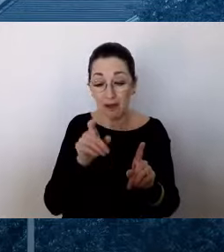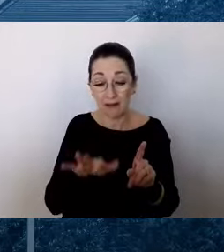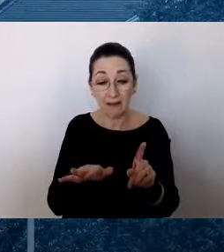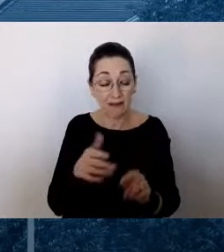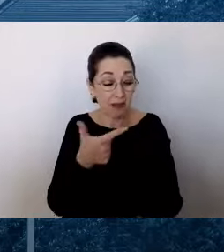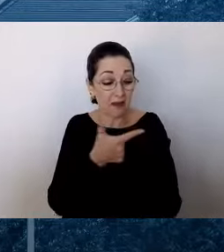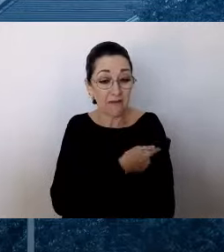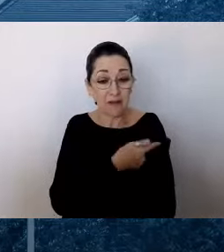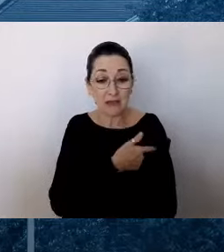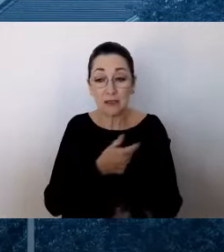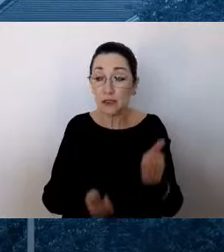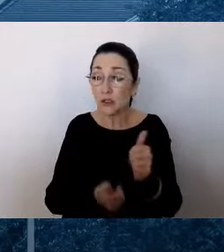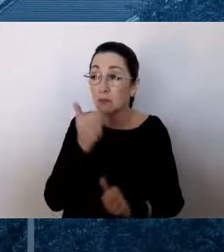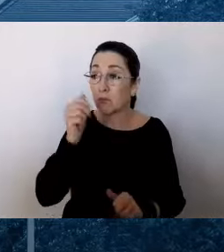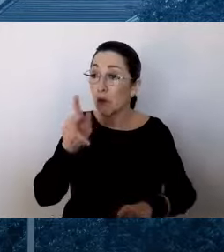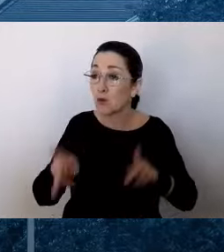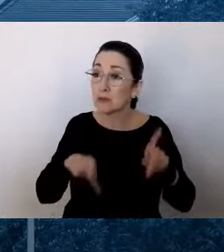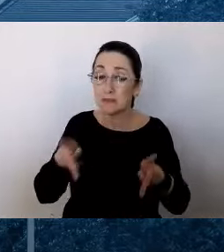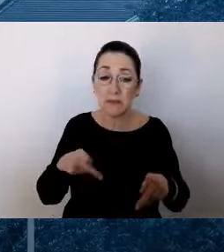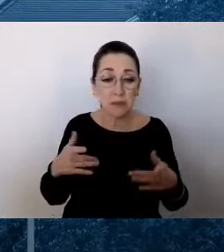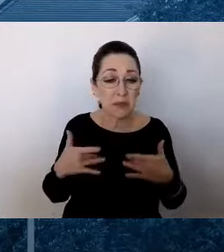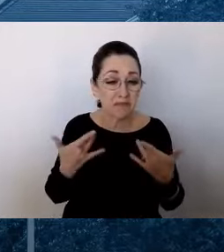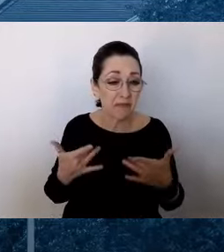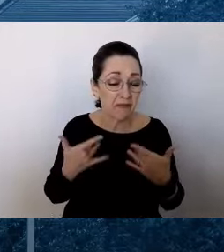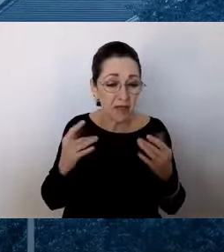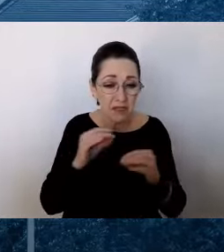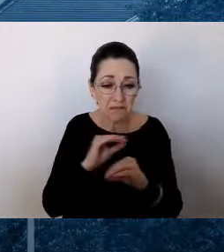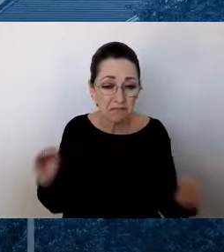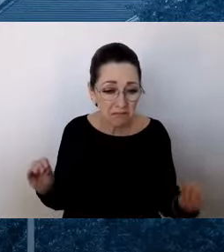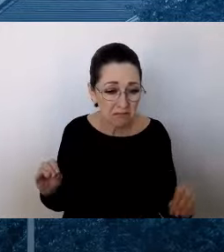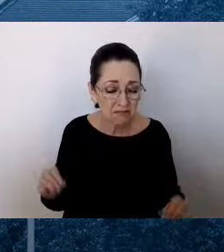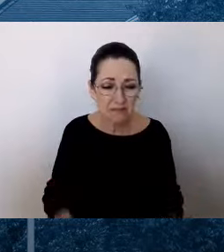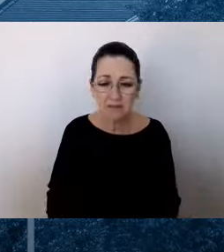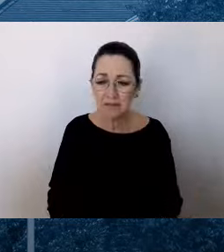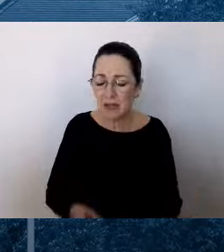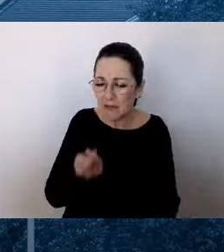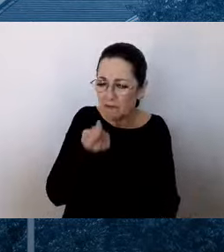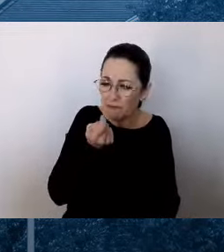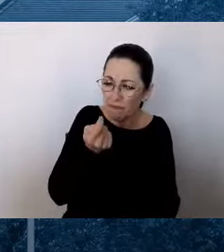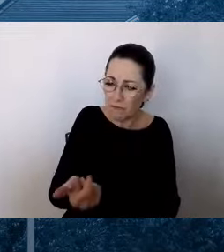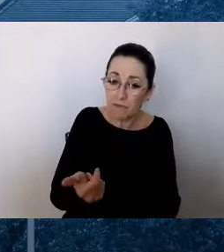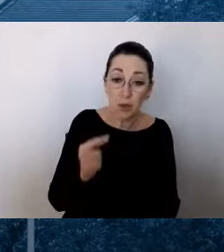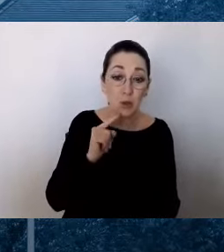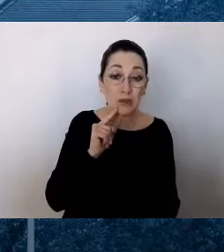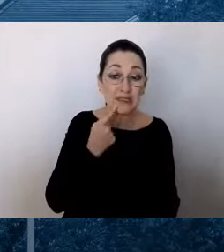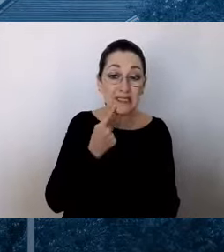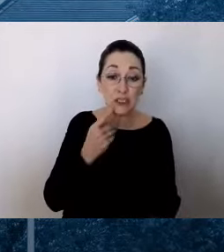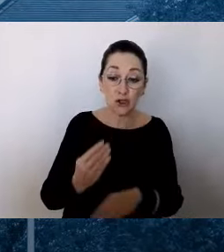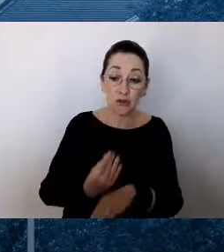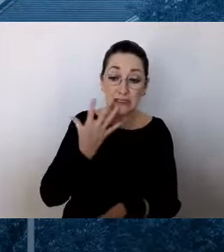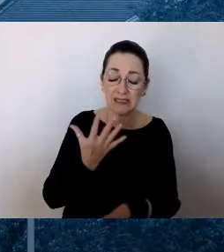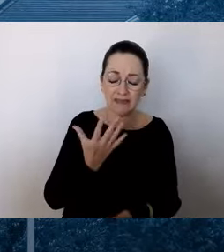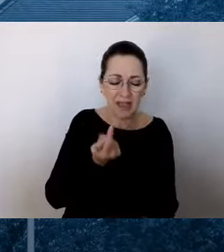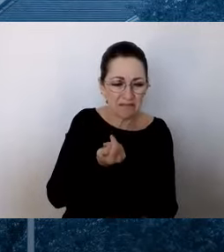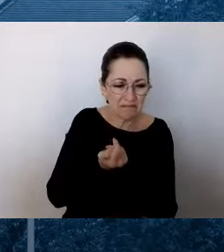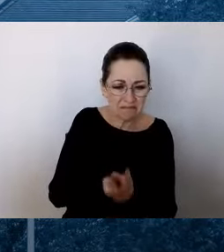tolerated. Very, very few severe side effects. But the misinformation that's out there, as I